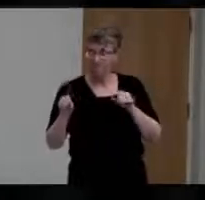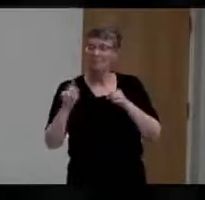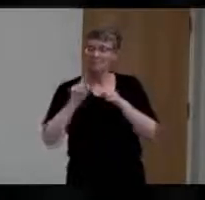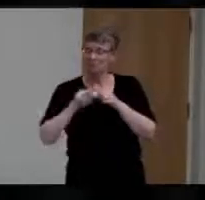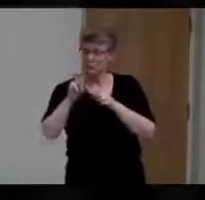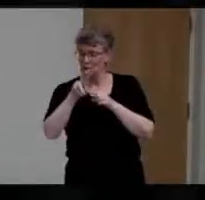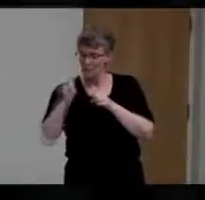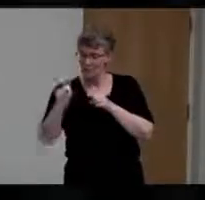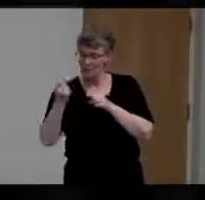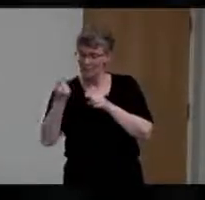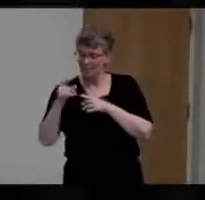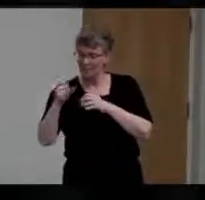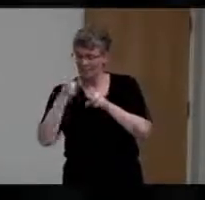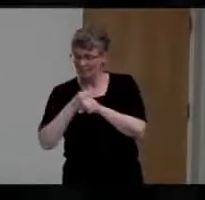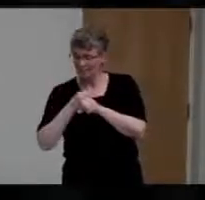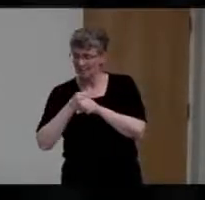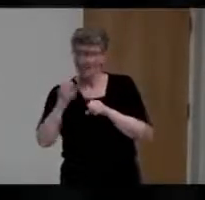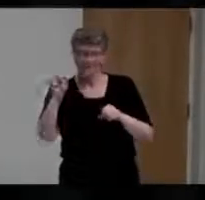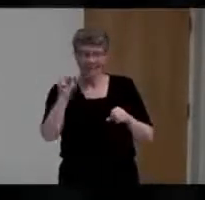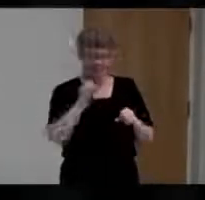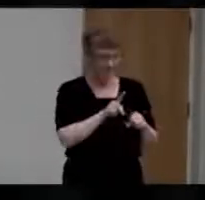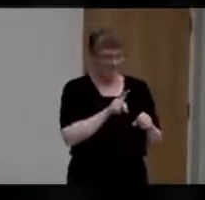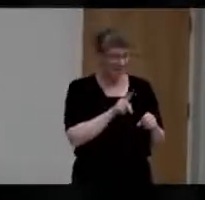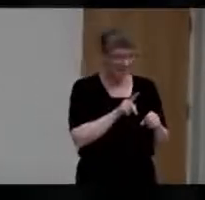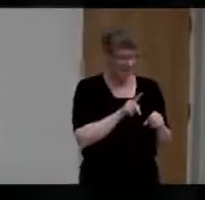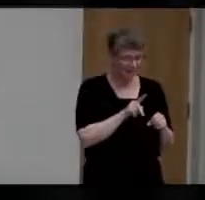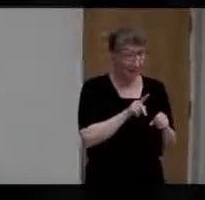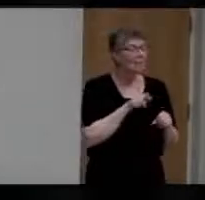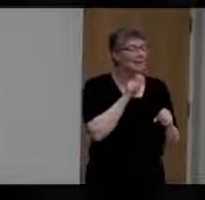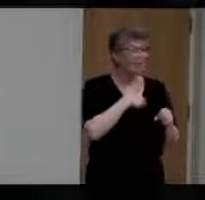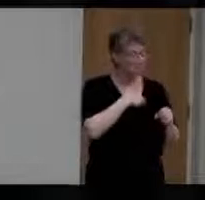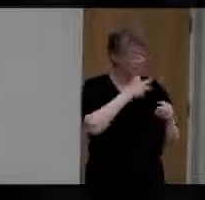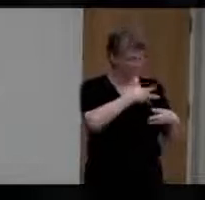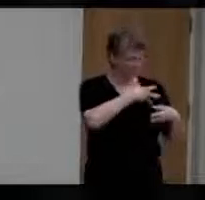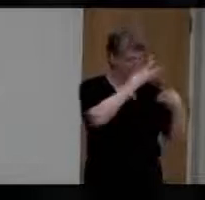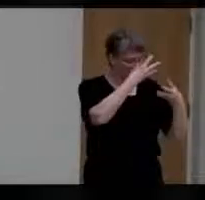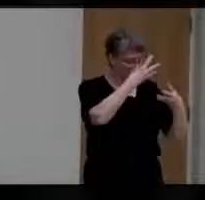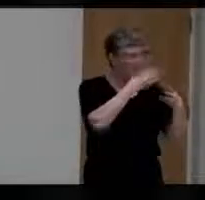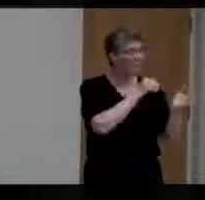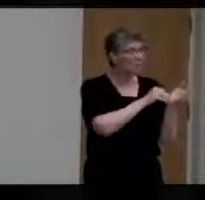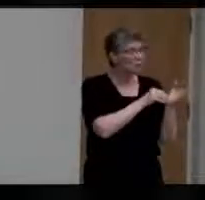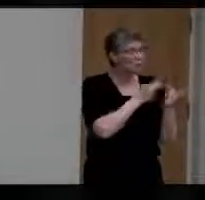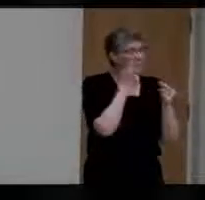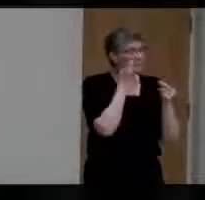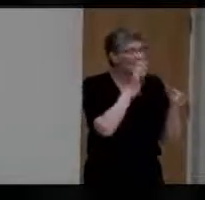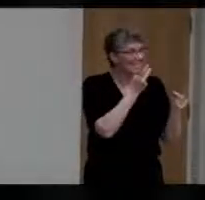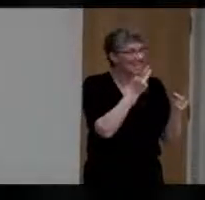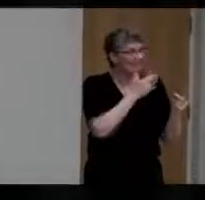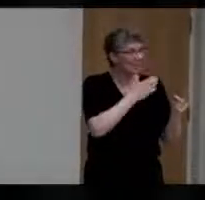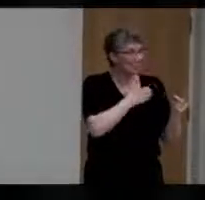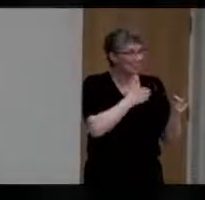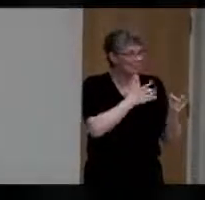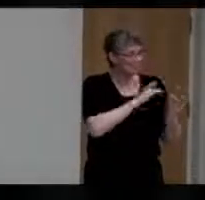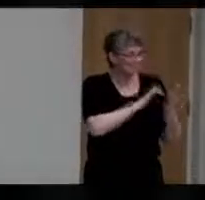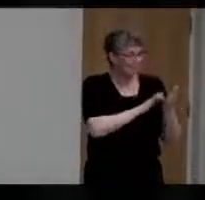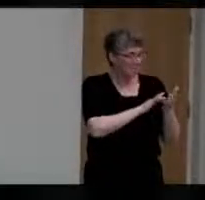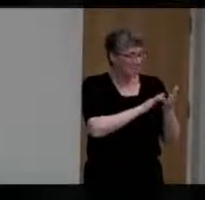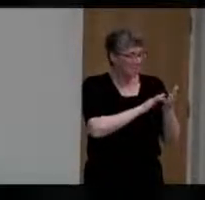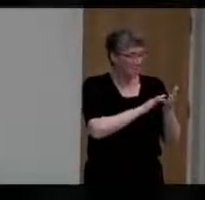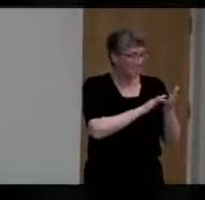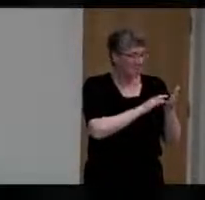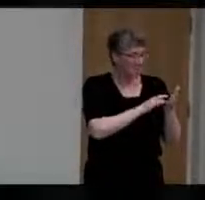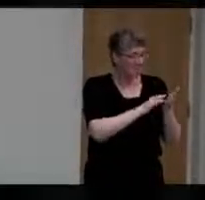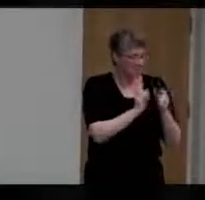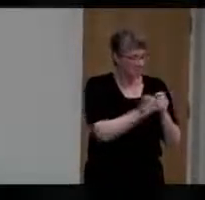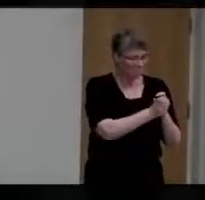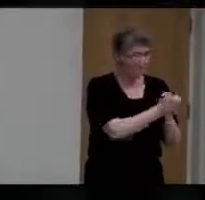I can see what drugs you were prescribed in Calgary a decade ago. It's there, and my number is still in the Alberta system. And that's very